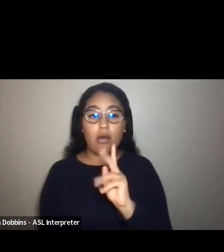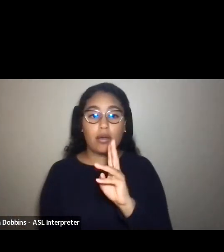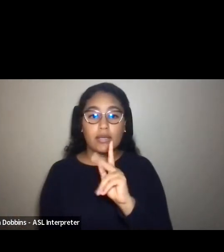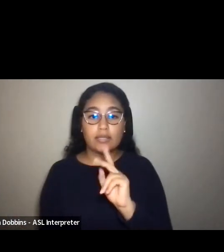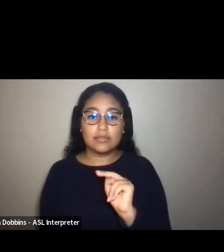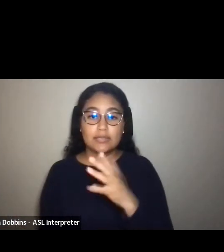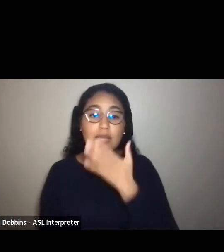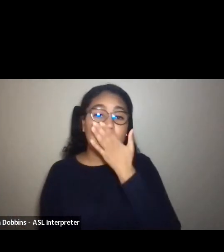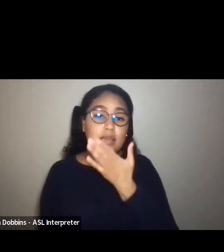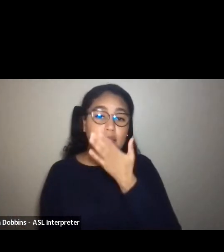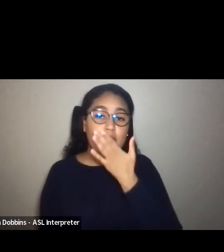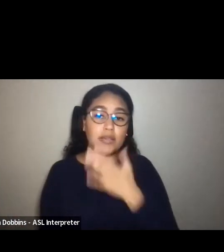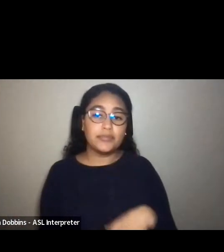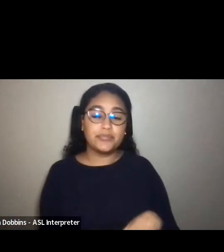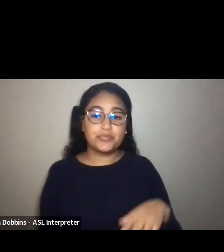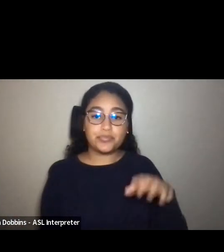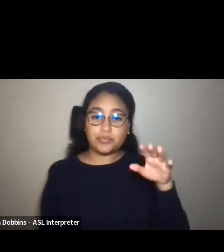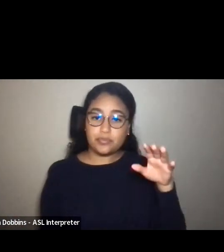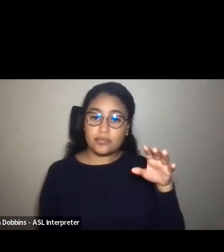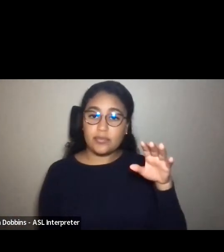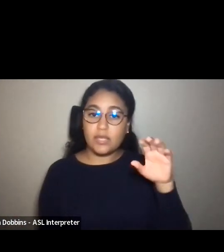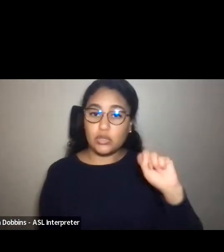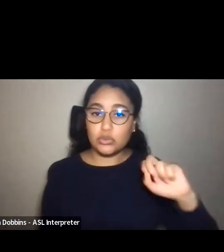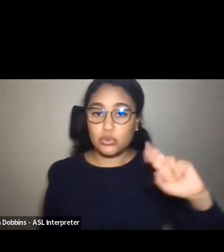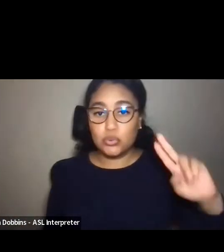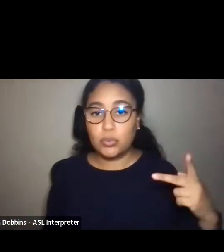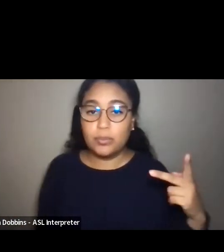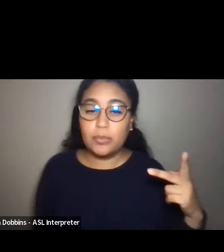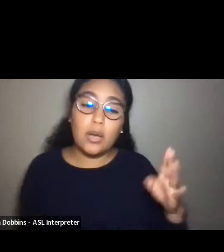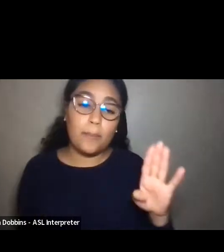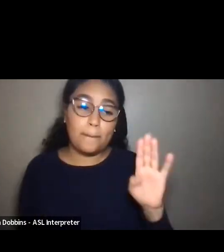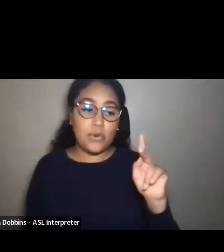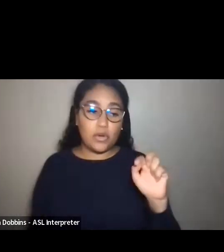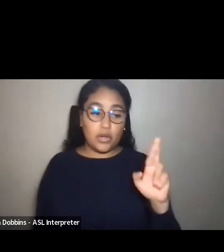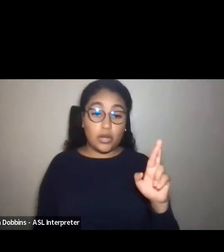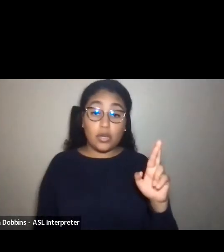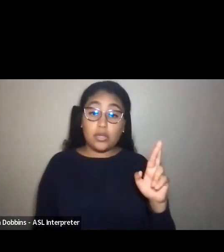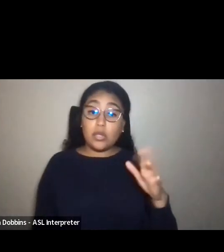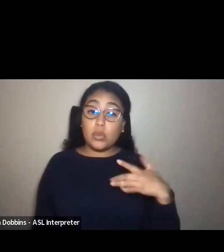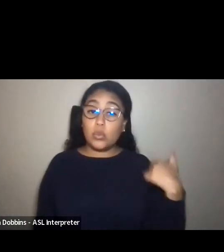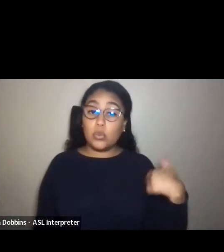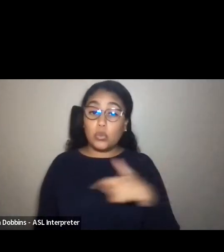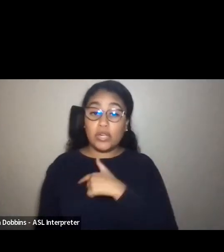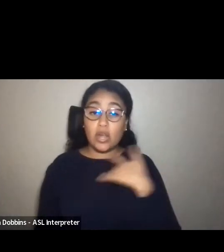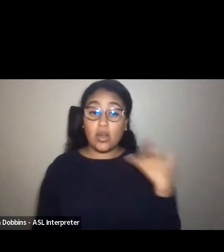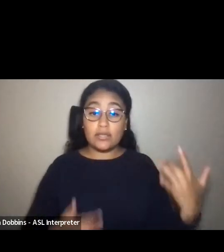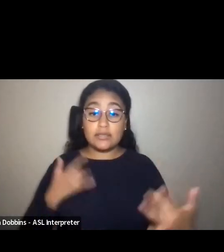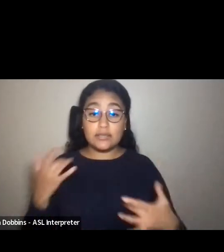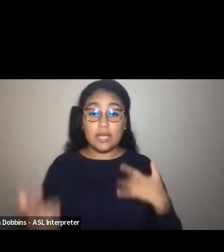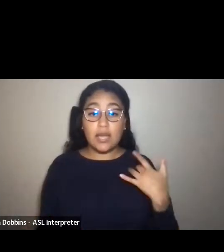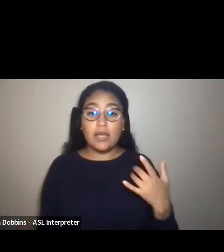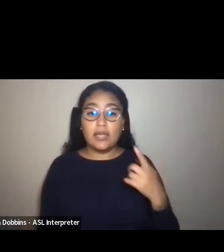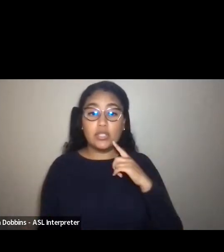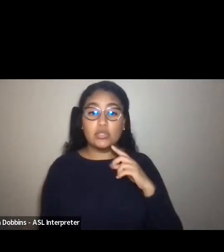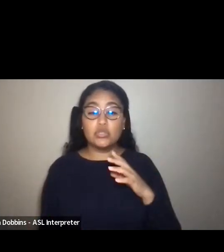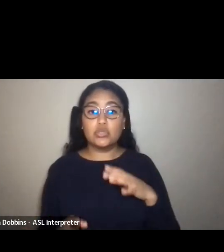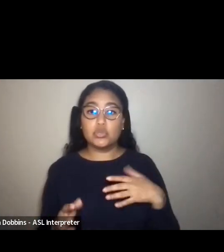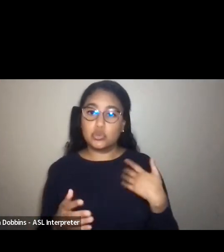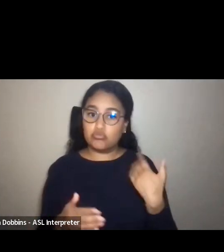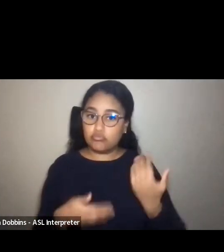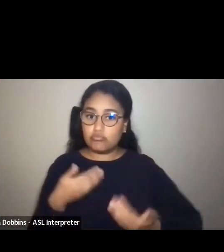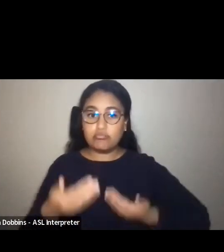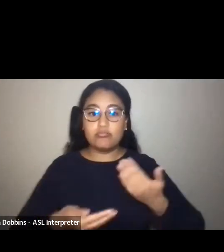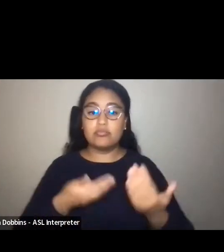you so much, Superintendent Booker. We are really excited to move forward with that. And I'm